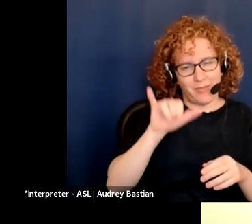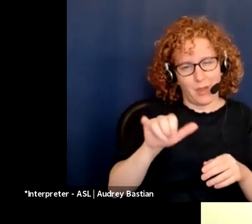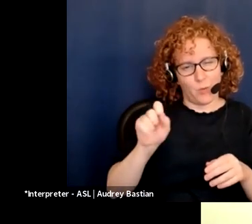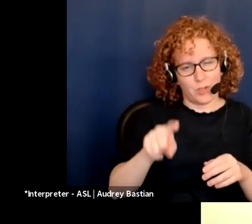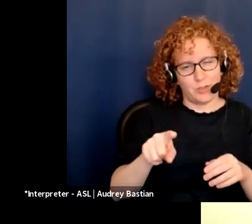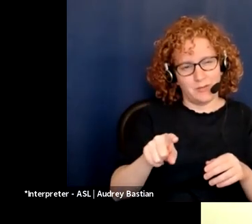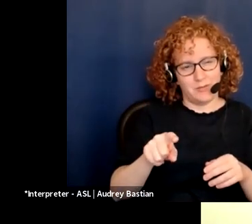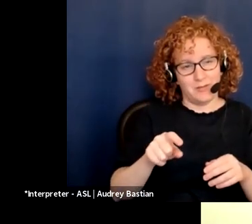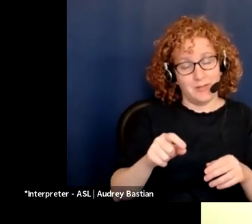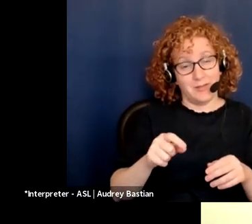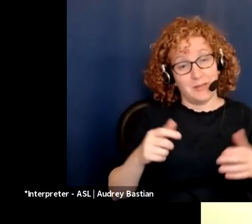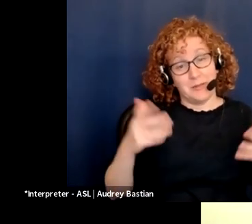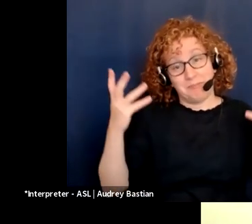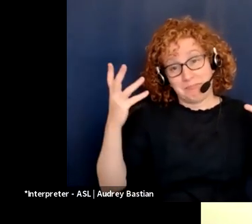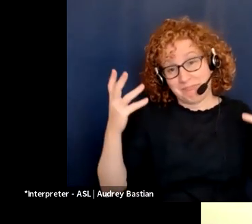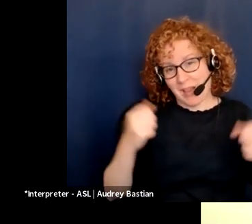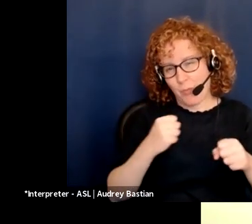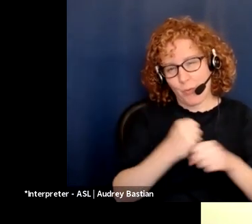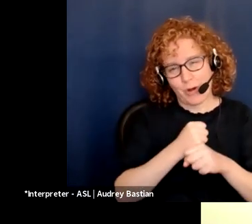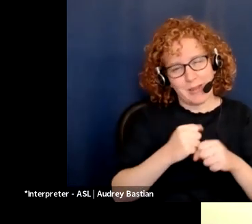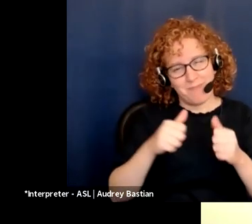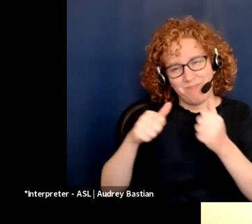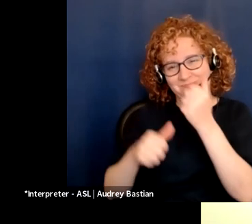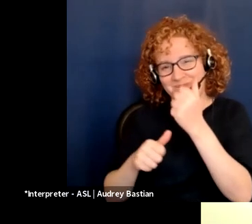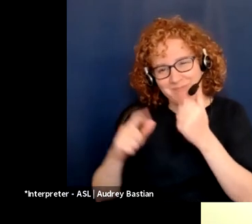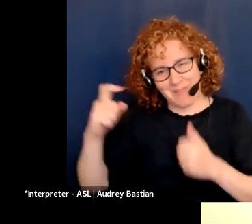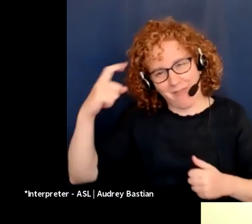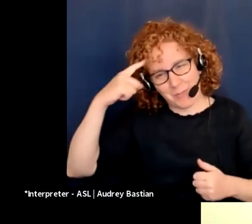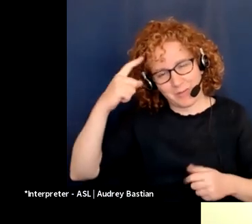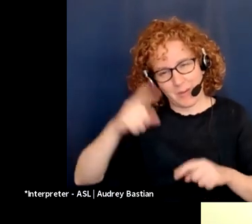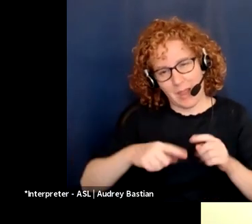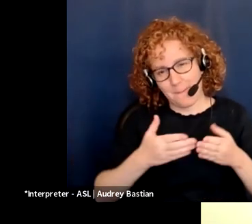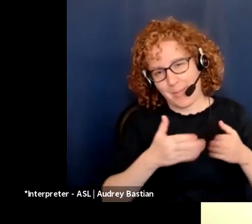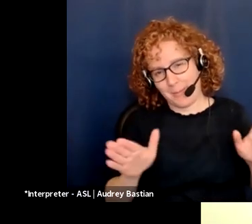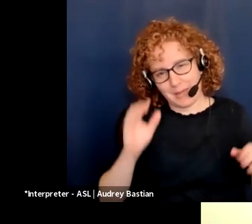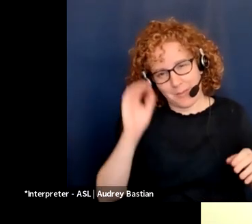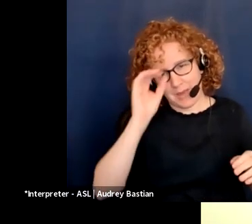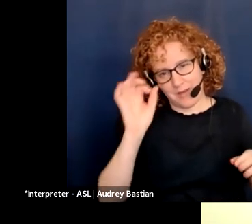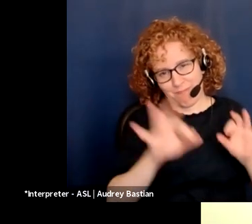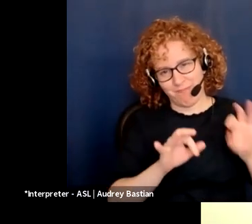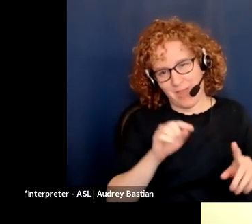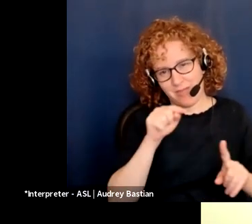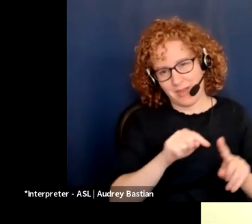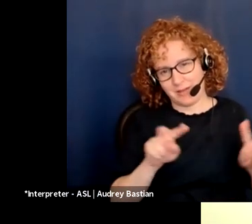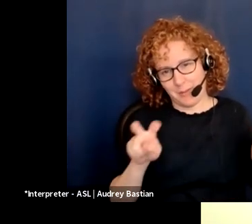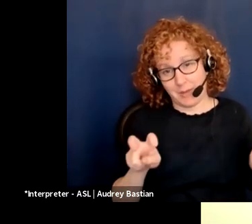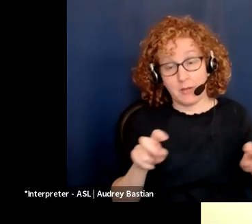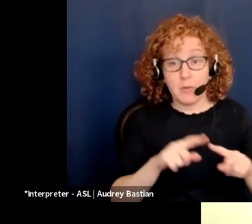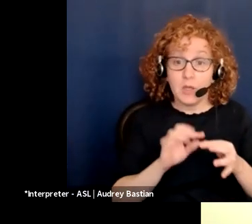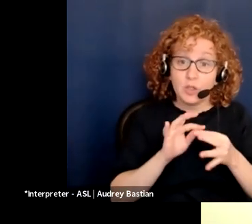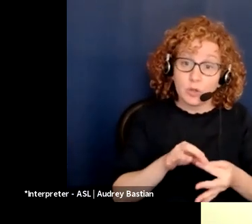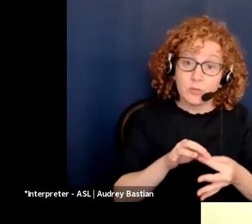The joy of working for the government. I will say that in terms of